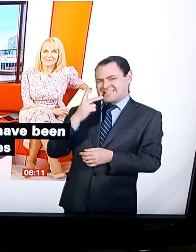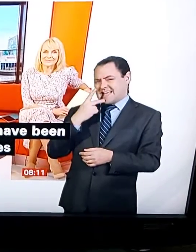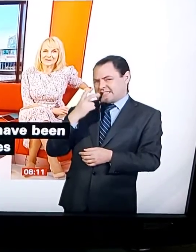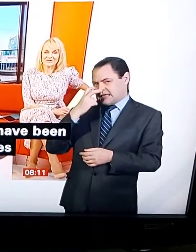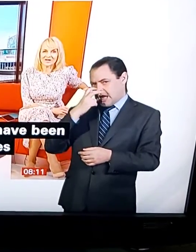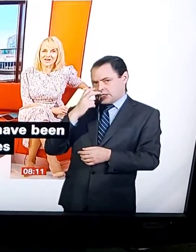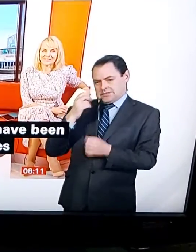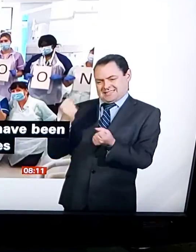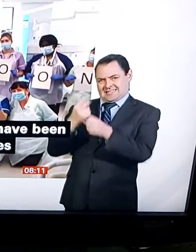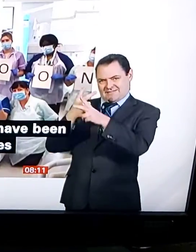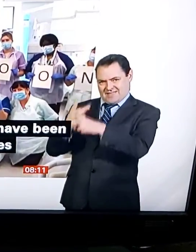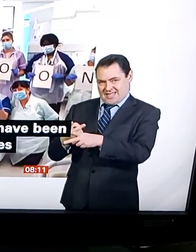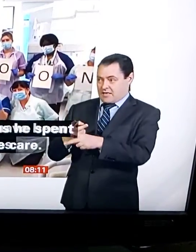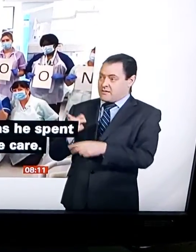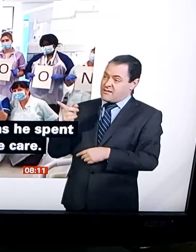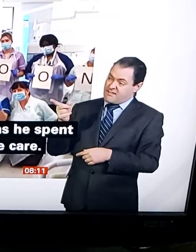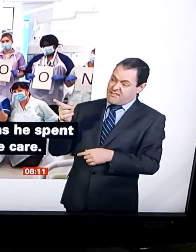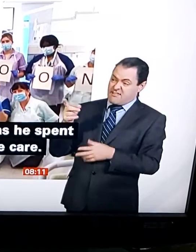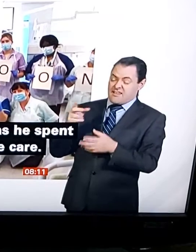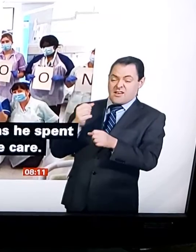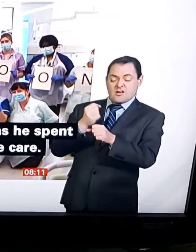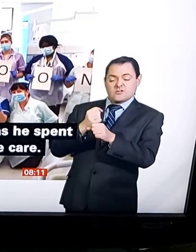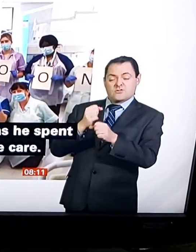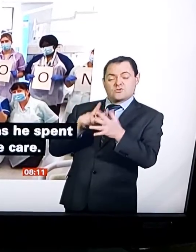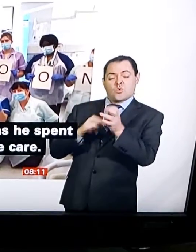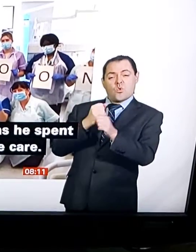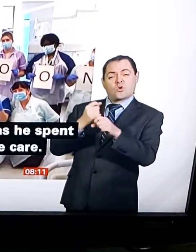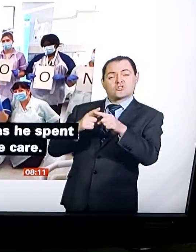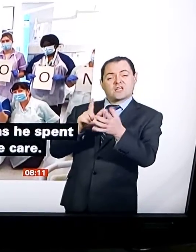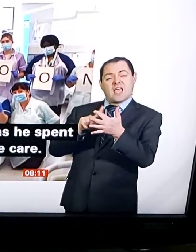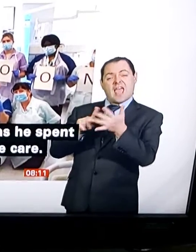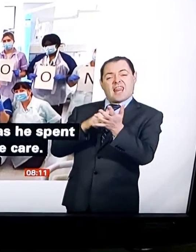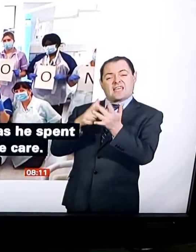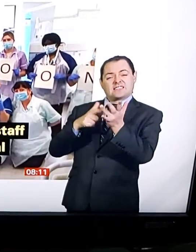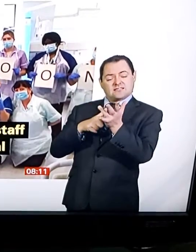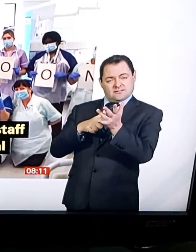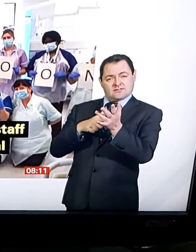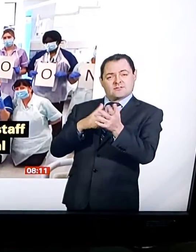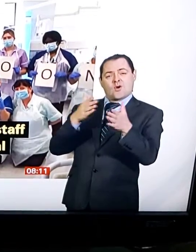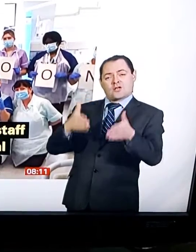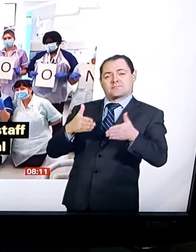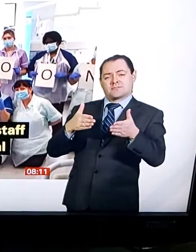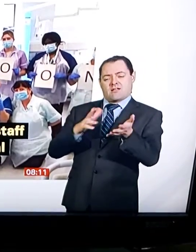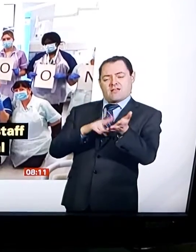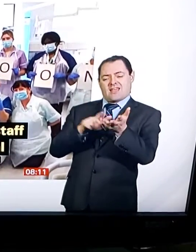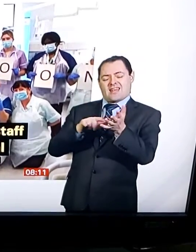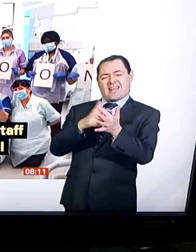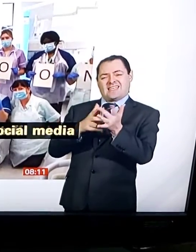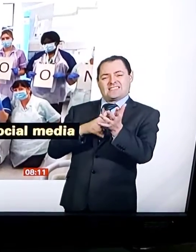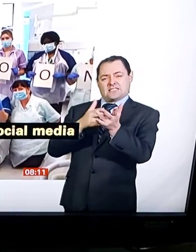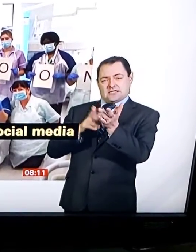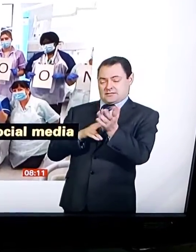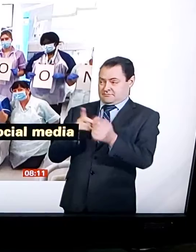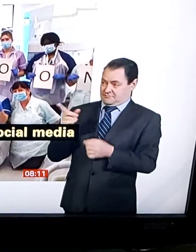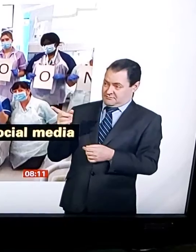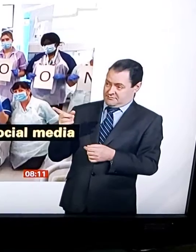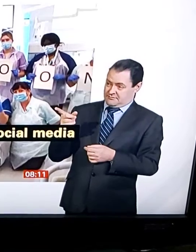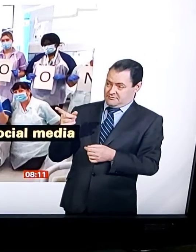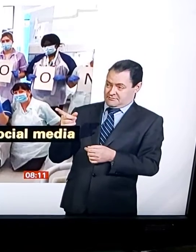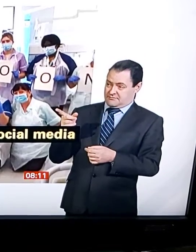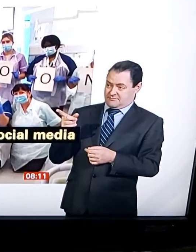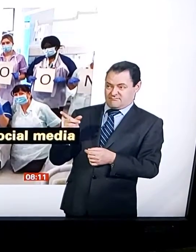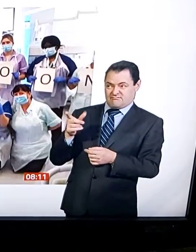at this picture taken by staff at George Eliot Hospital in Nuneaton. Flooded social media and has been shared thousands of times online.